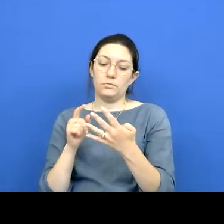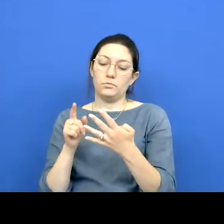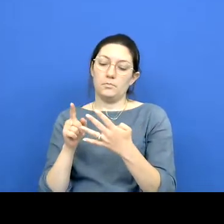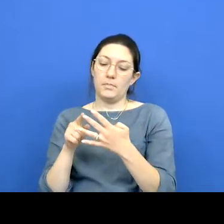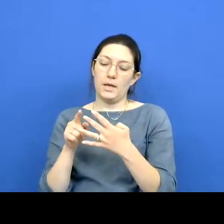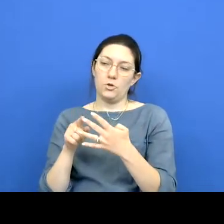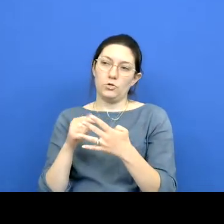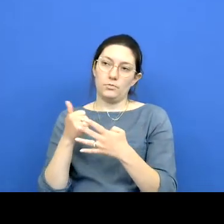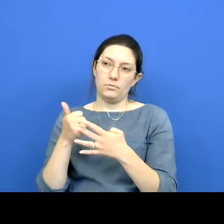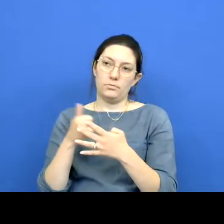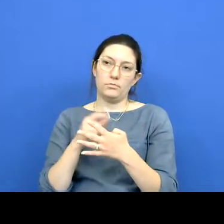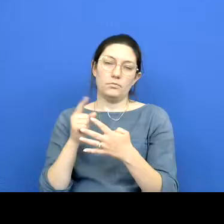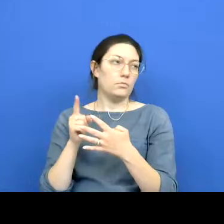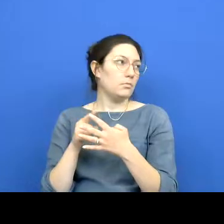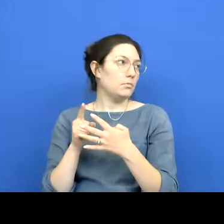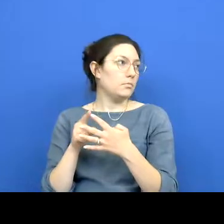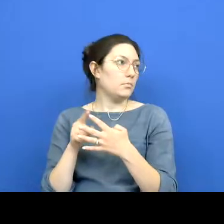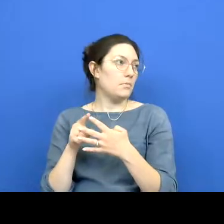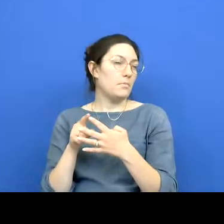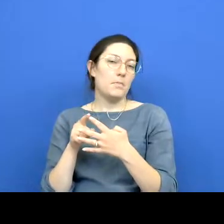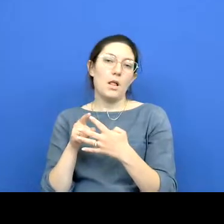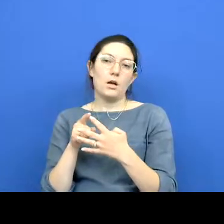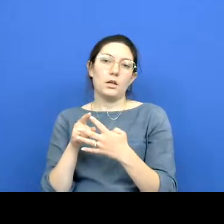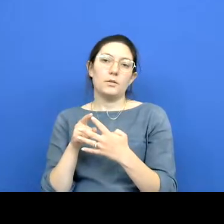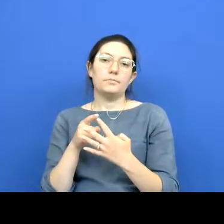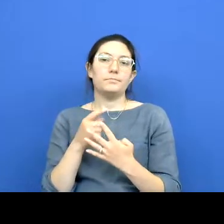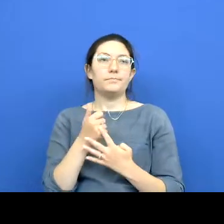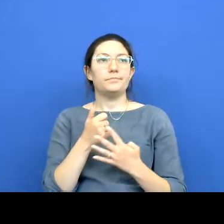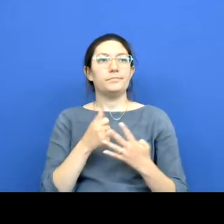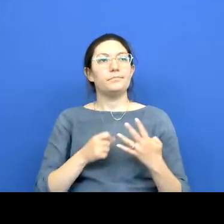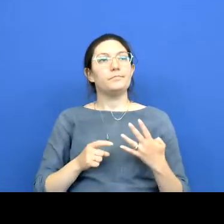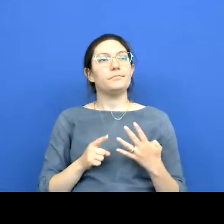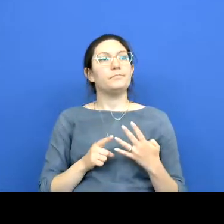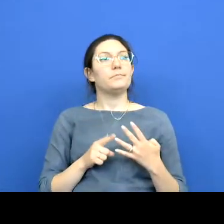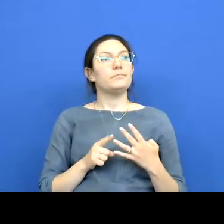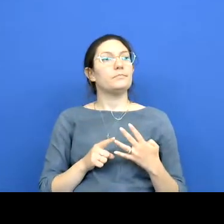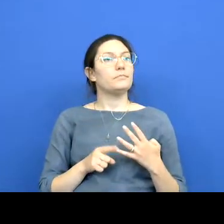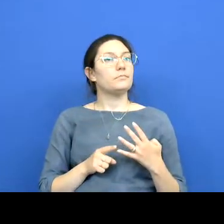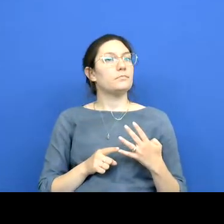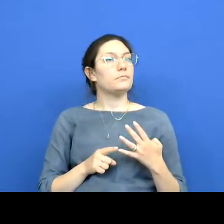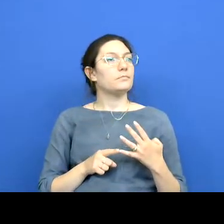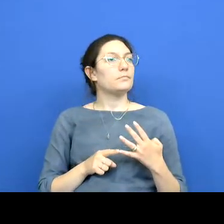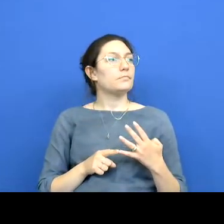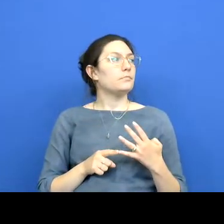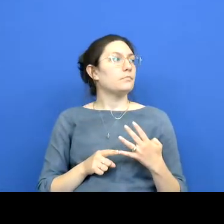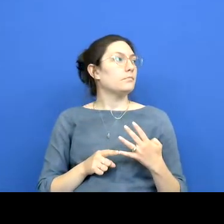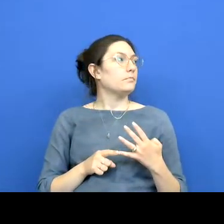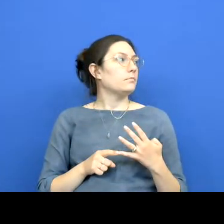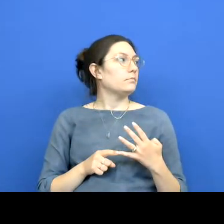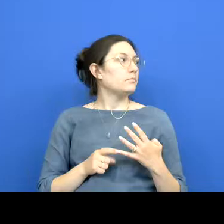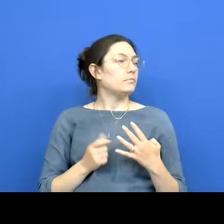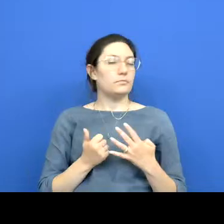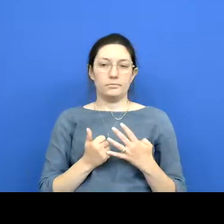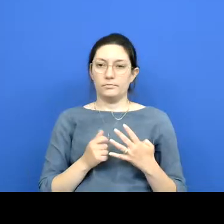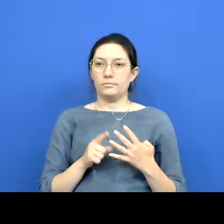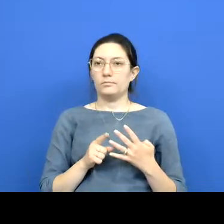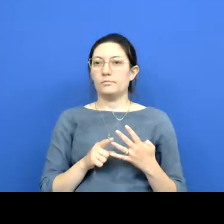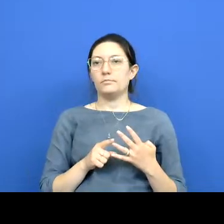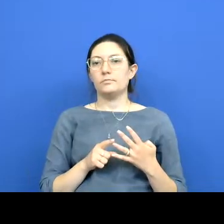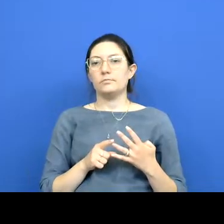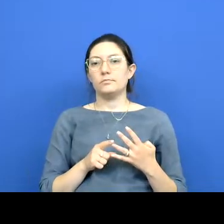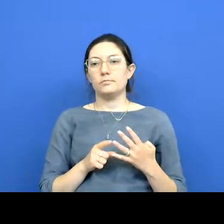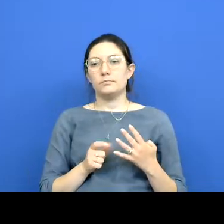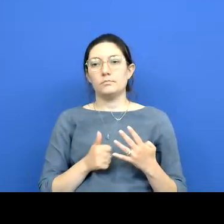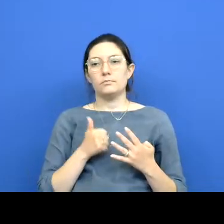Councilmember Page, Aye. Councilmember Belanca, Aye. Councilmember Stafford, Aye.